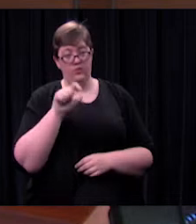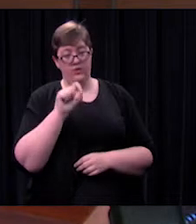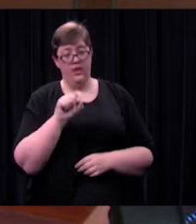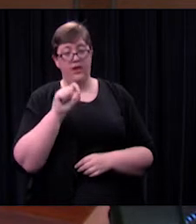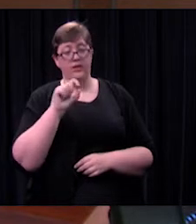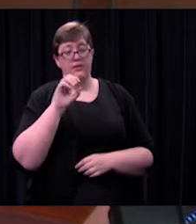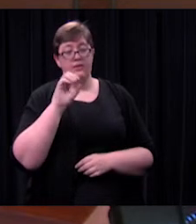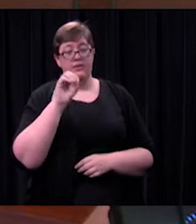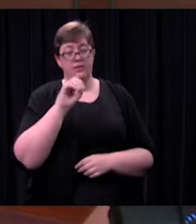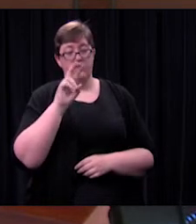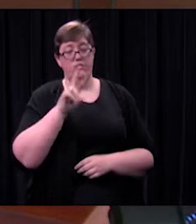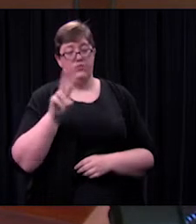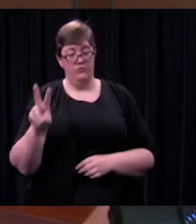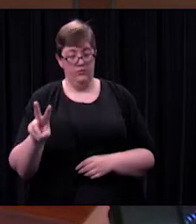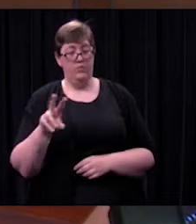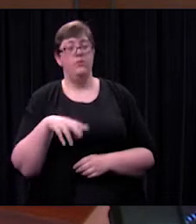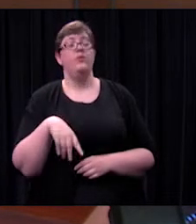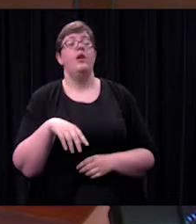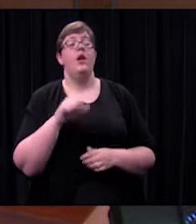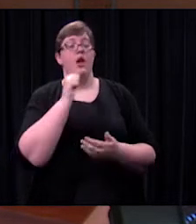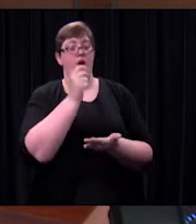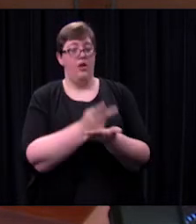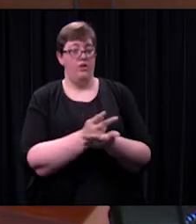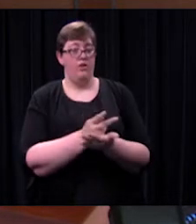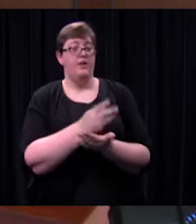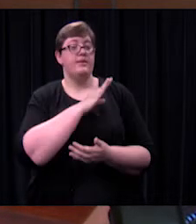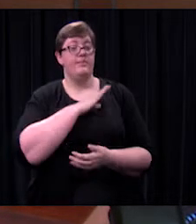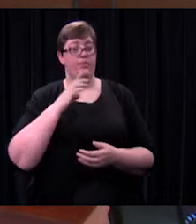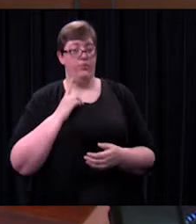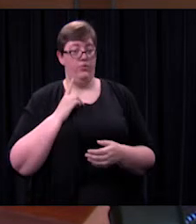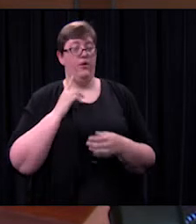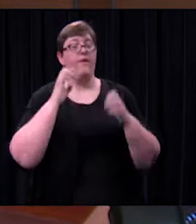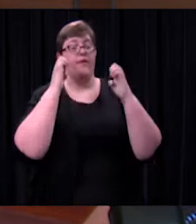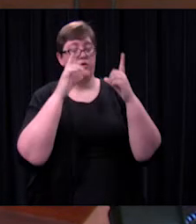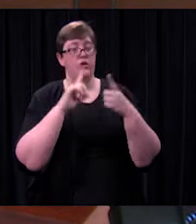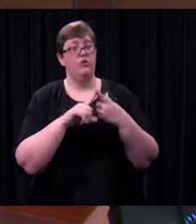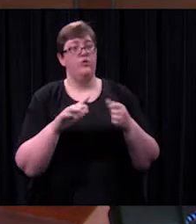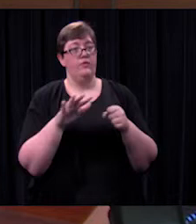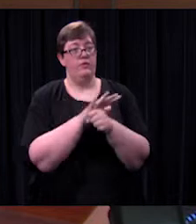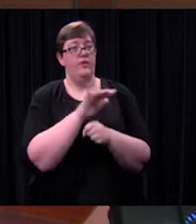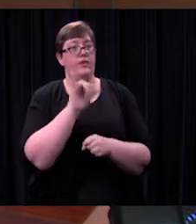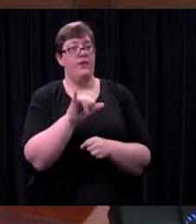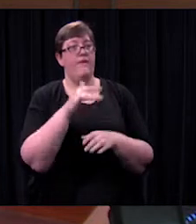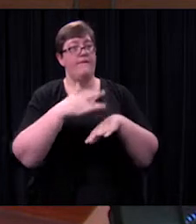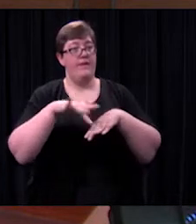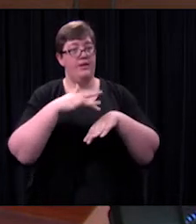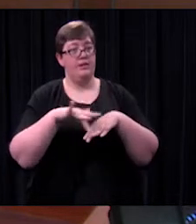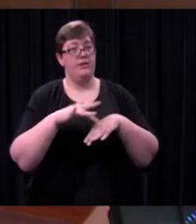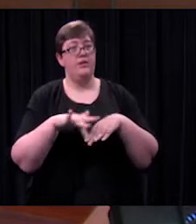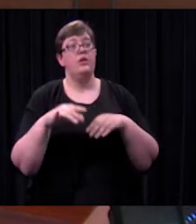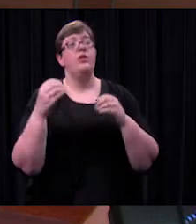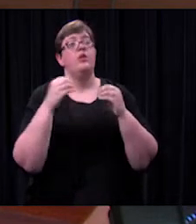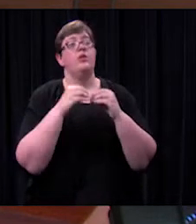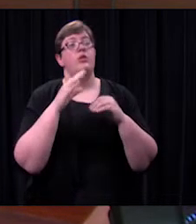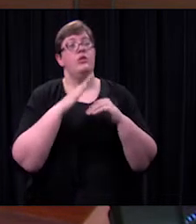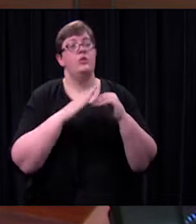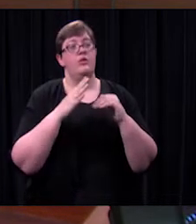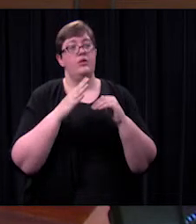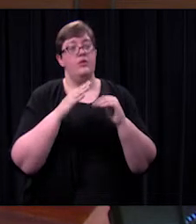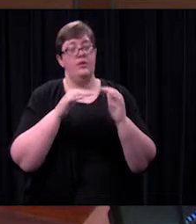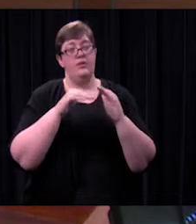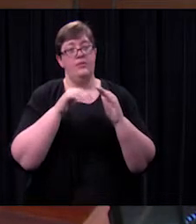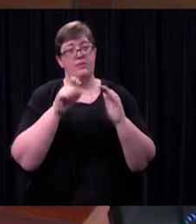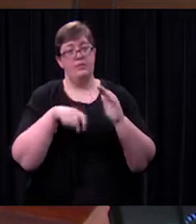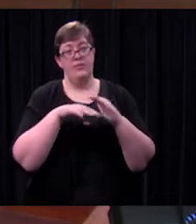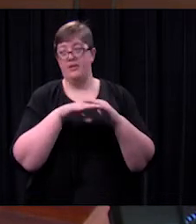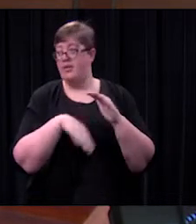25.2022 authorizes the Board of Education to fill such vacancies no sooner than 15 days following publication of notice in a